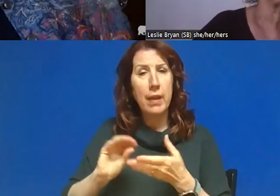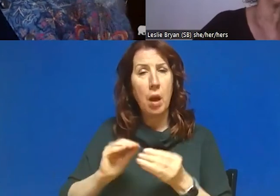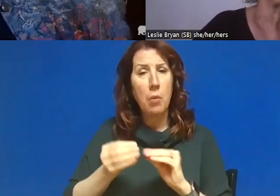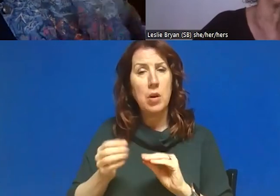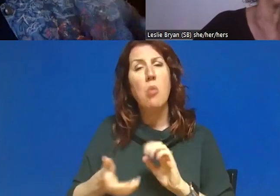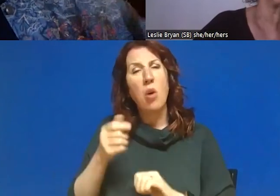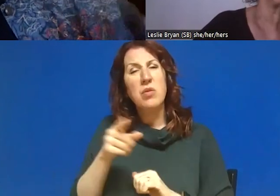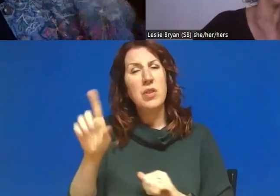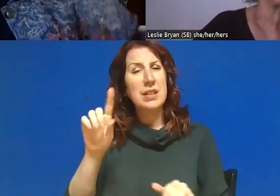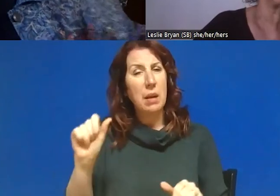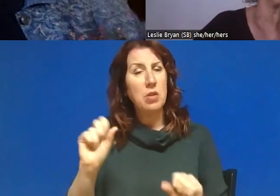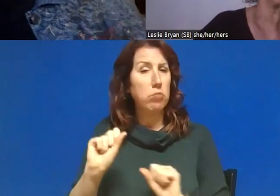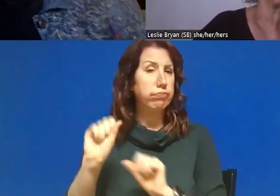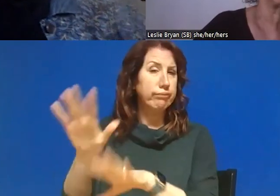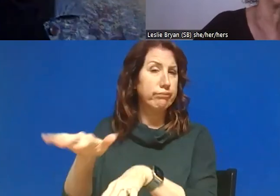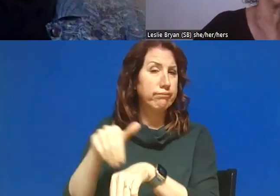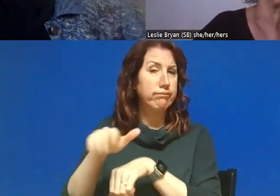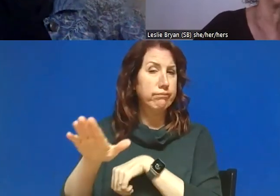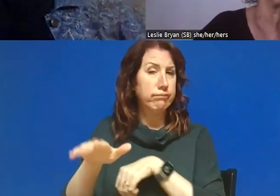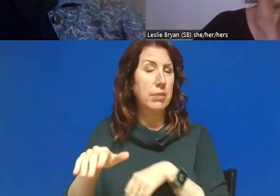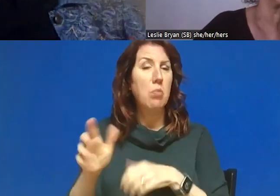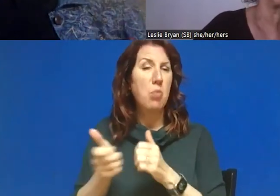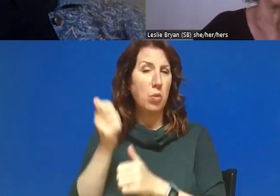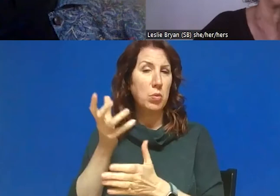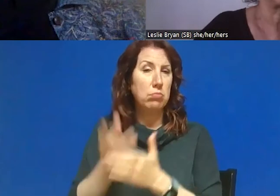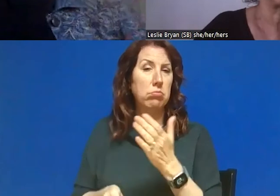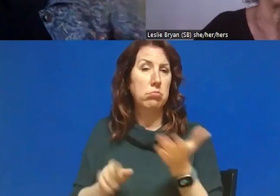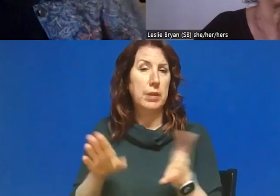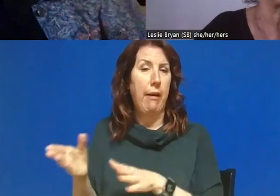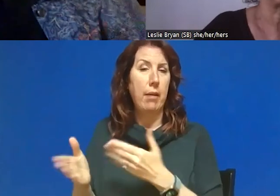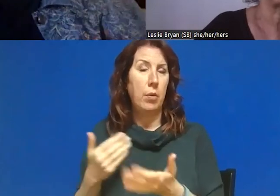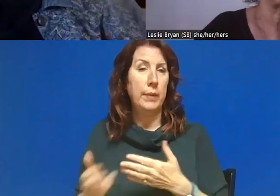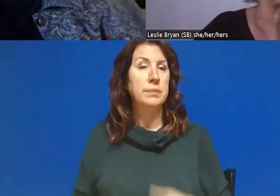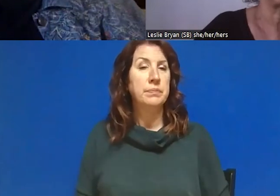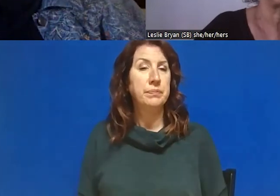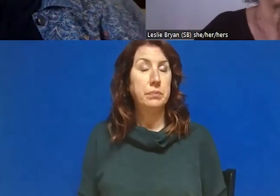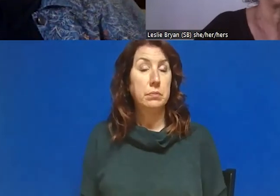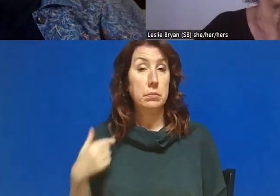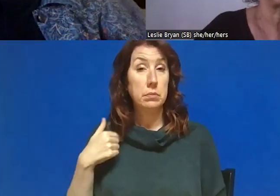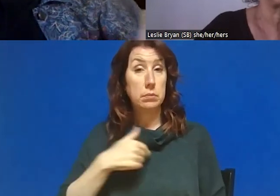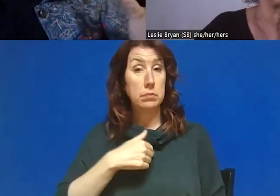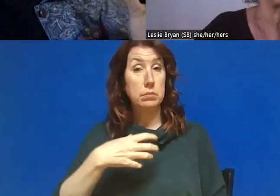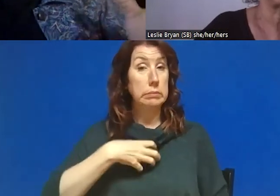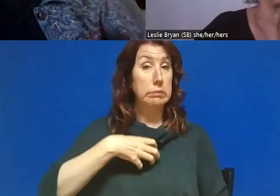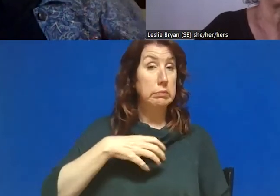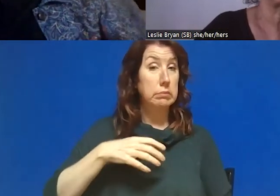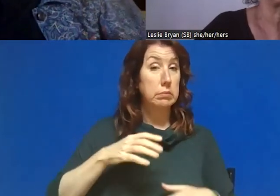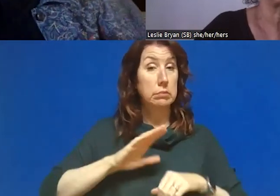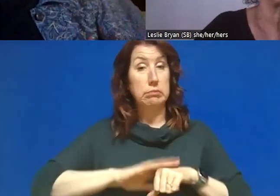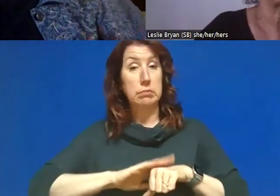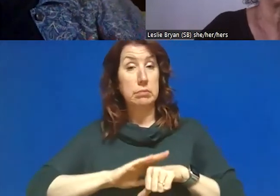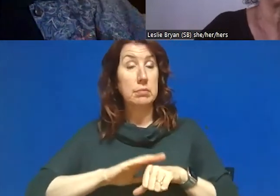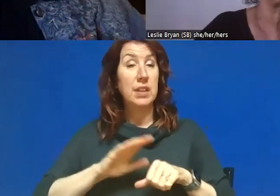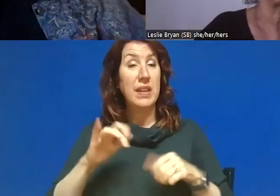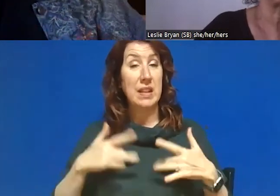a lot of that population is going to pass anyways. And we had been sounding an alarm too on like it being a mass disabling